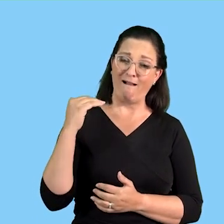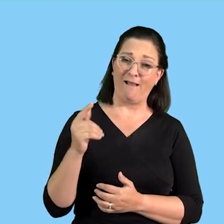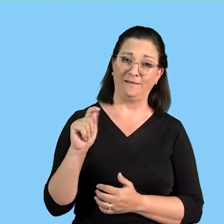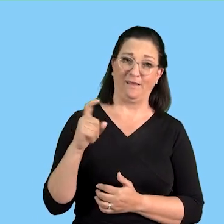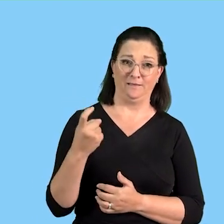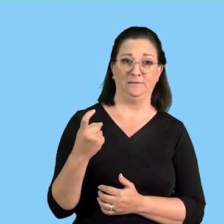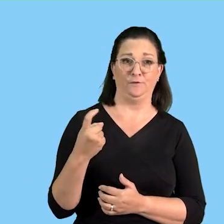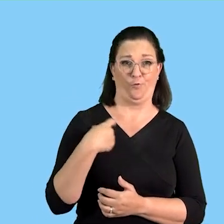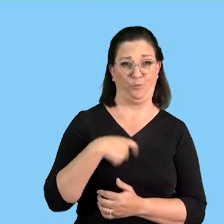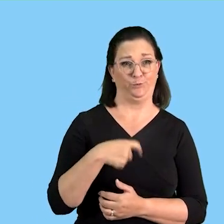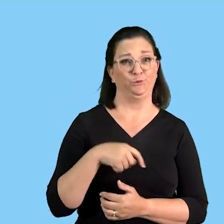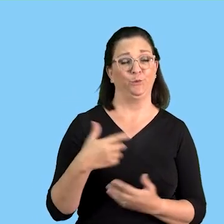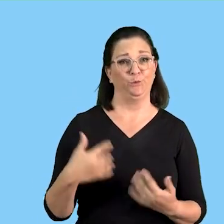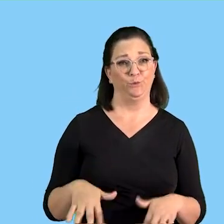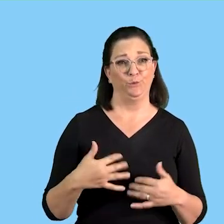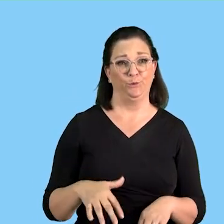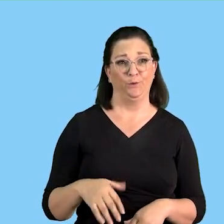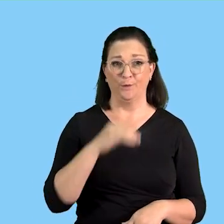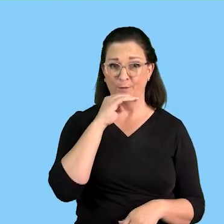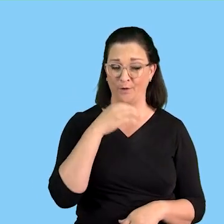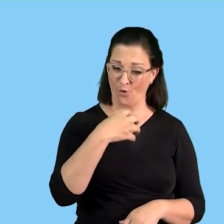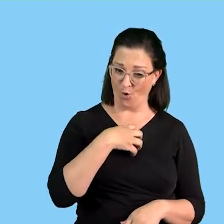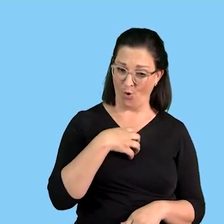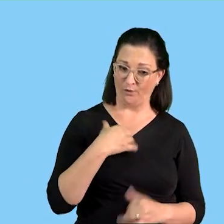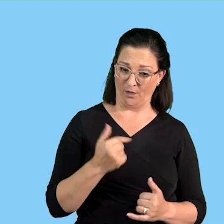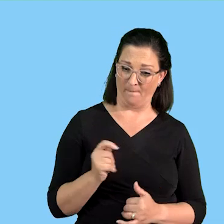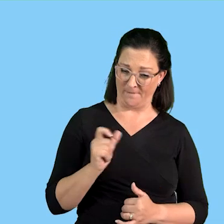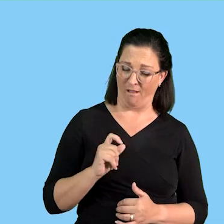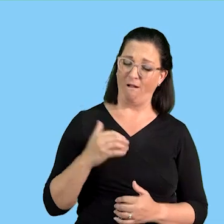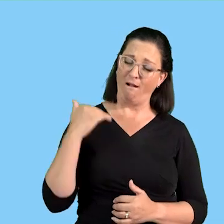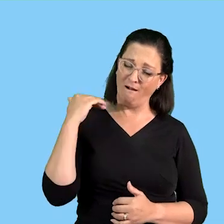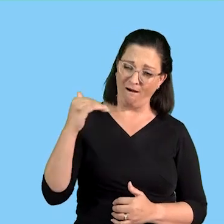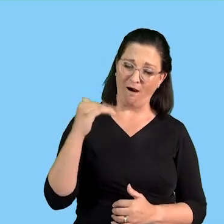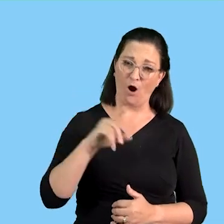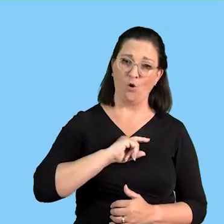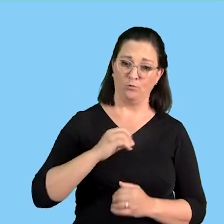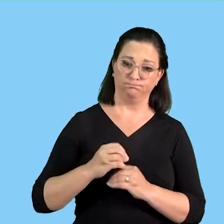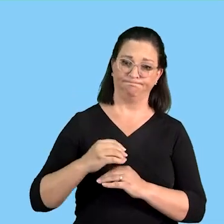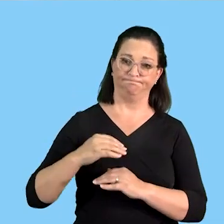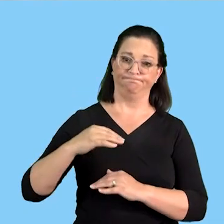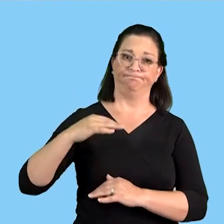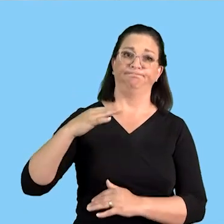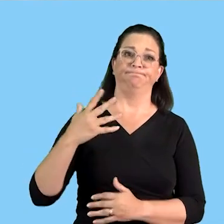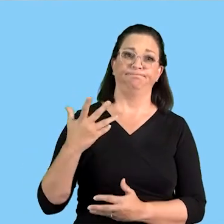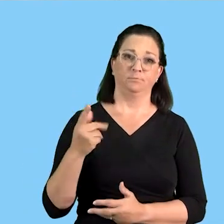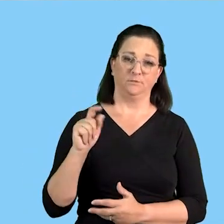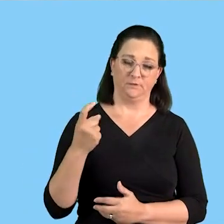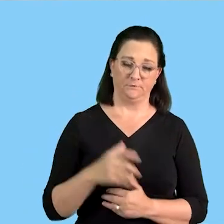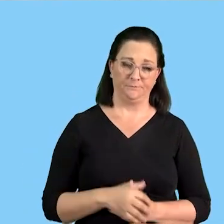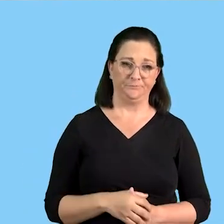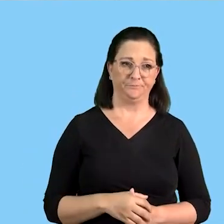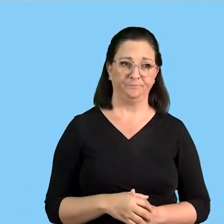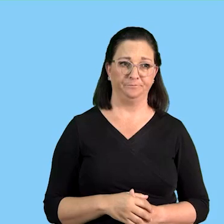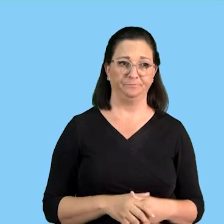paying high tax in personal capacity, meaning the owner may end up paying high tax if the profits grow too much.